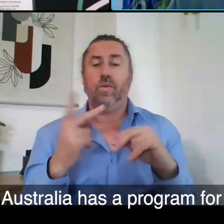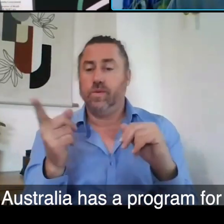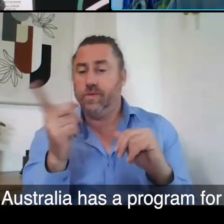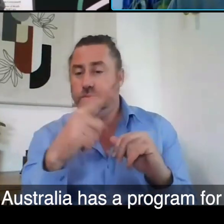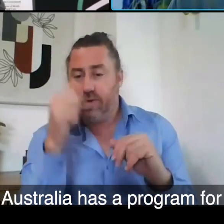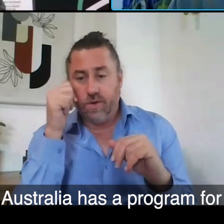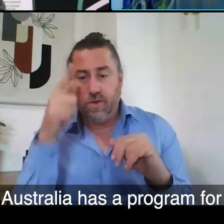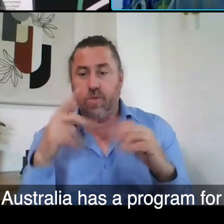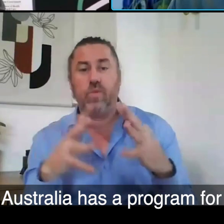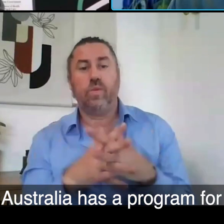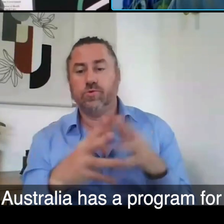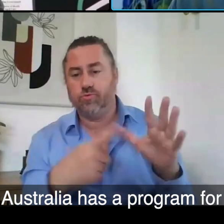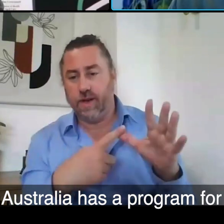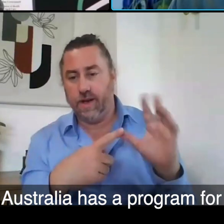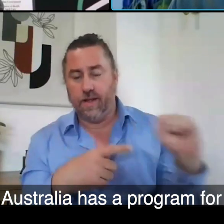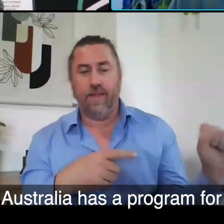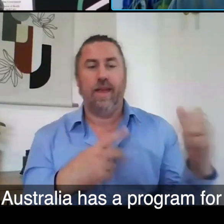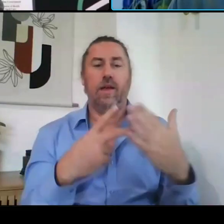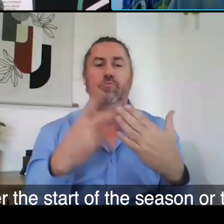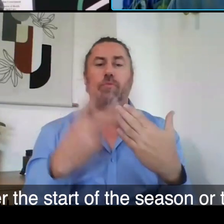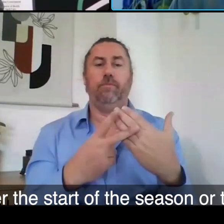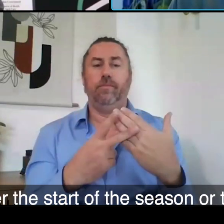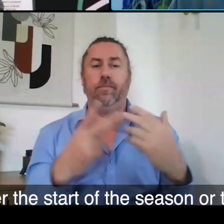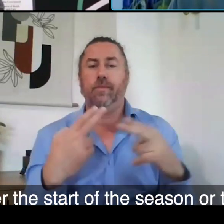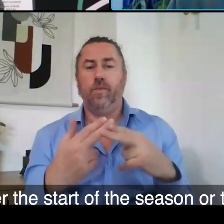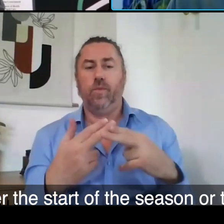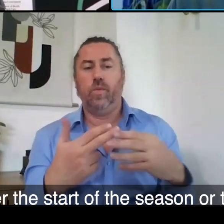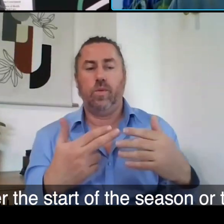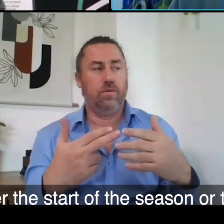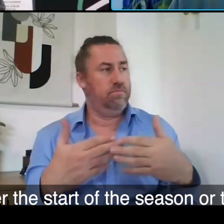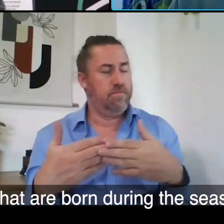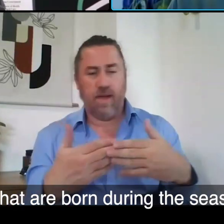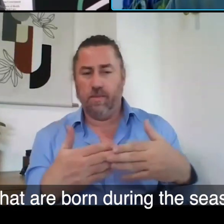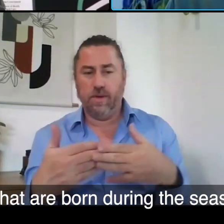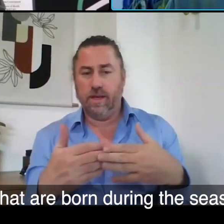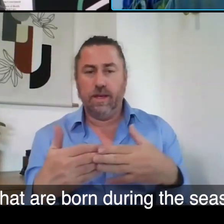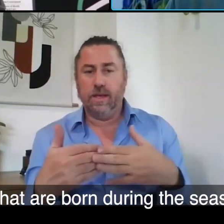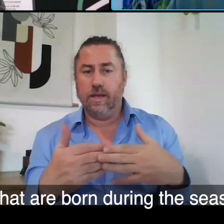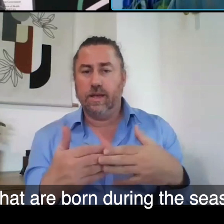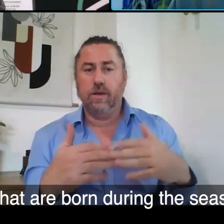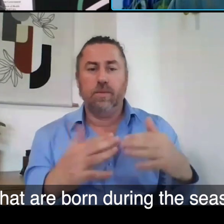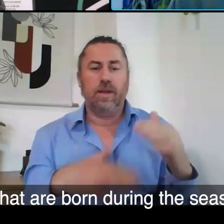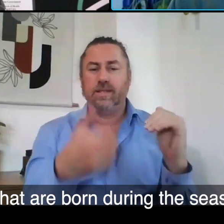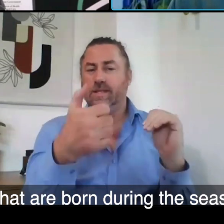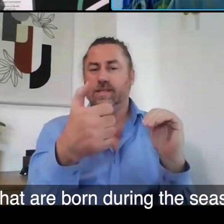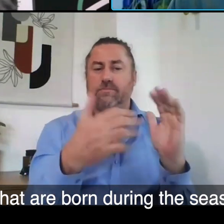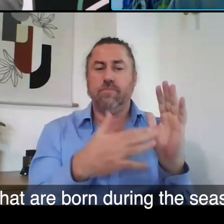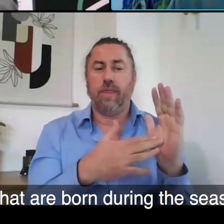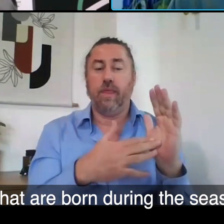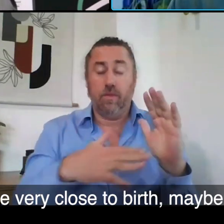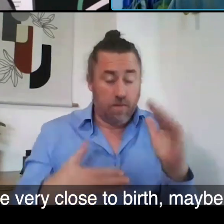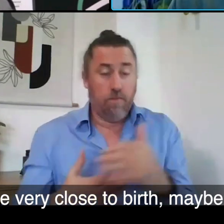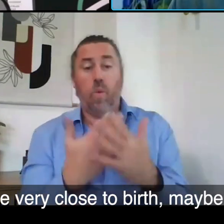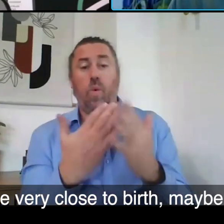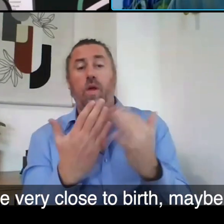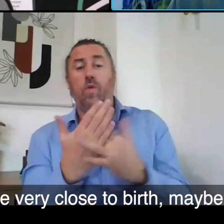Western Australia has a program for all infants to have it either the start of the season or those under 6 months that are born during the season,